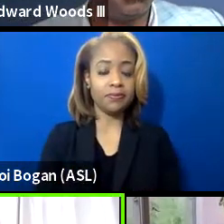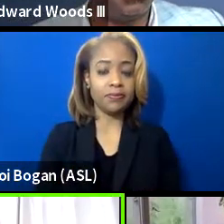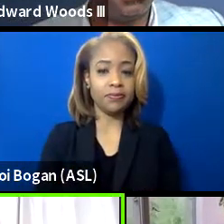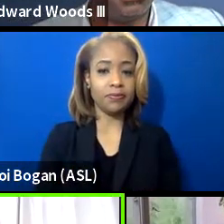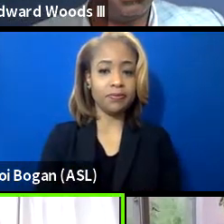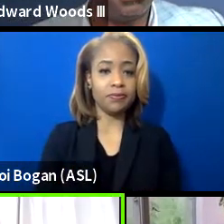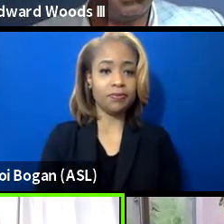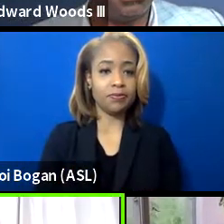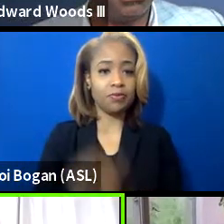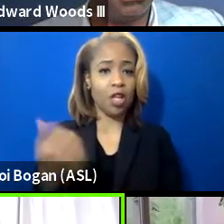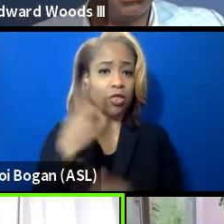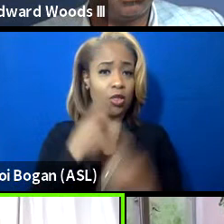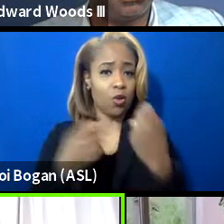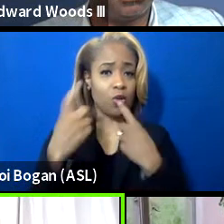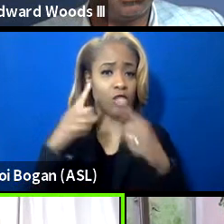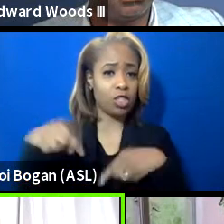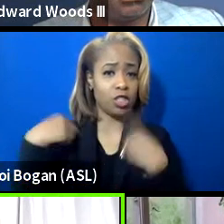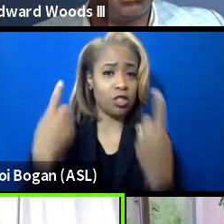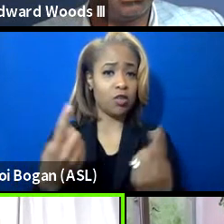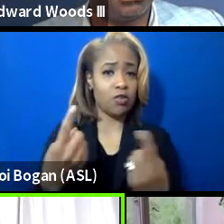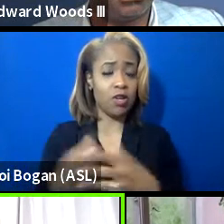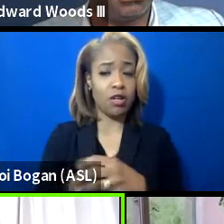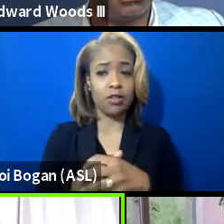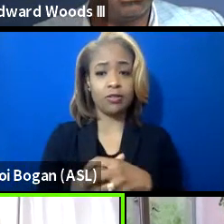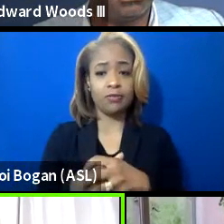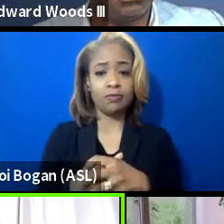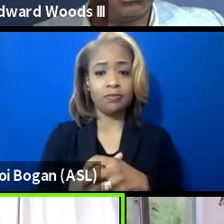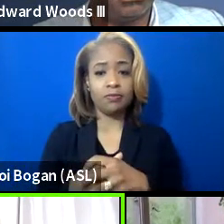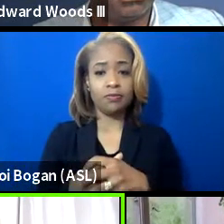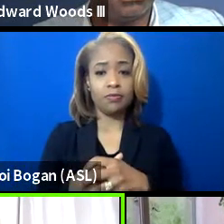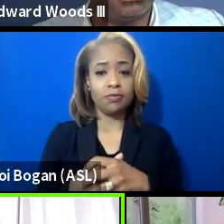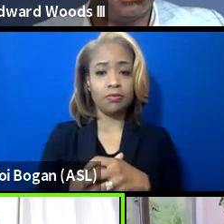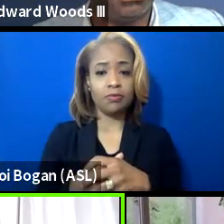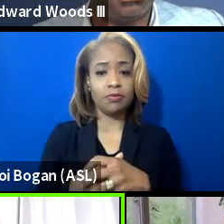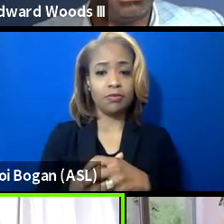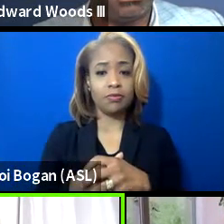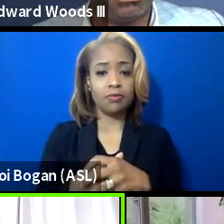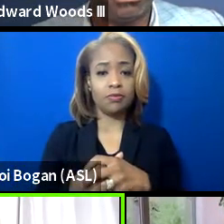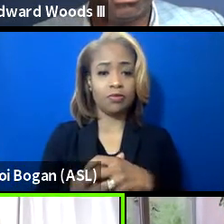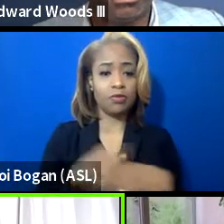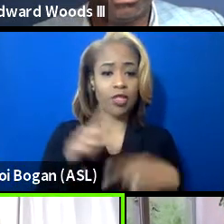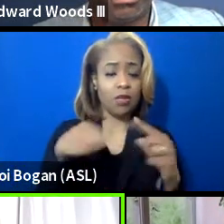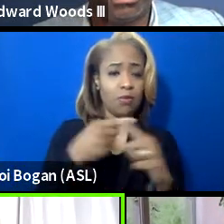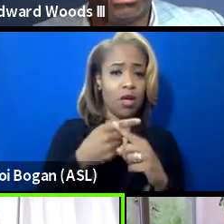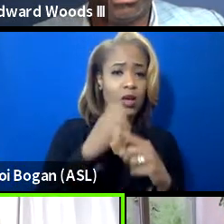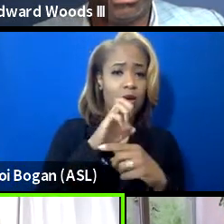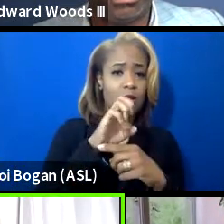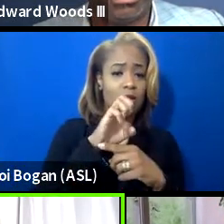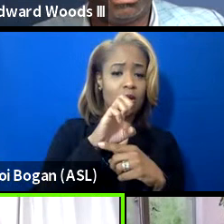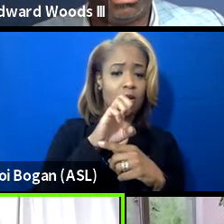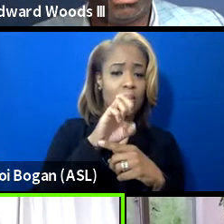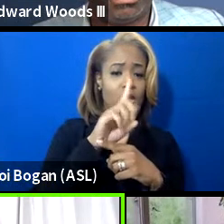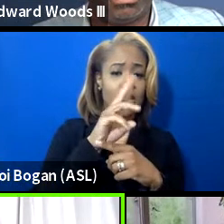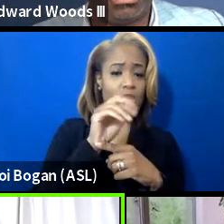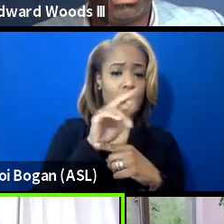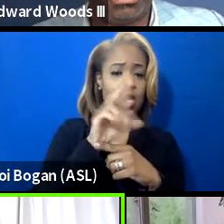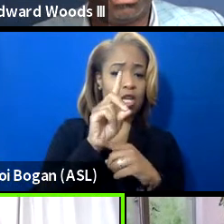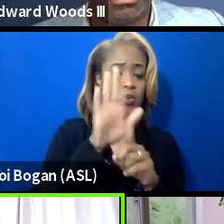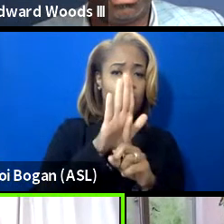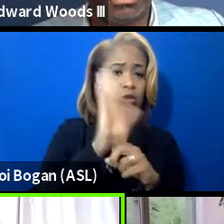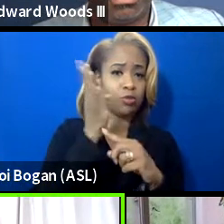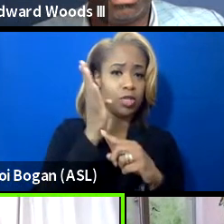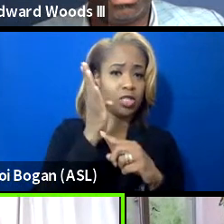Any other questions so far about what Edward has presented to us?